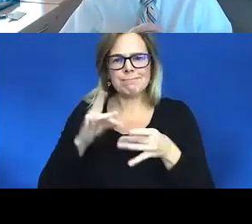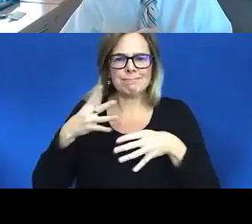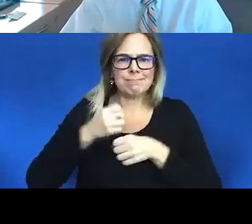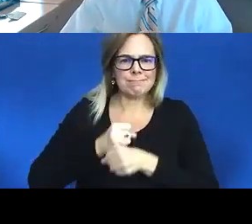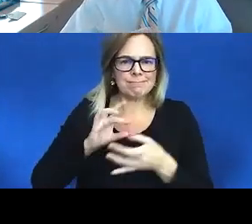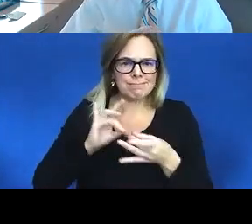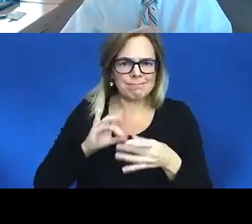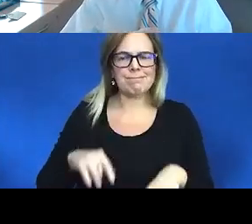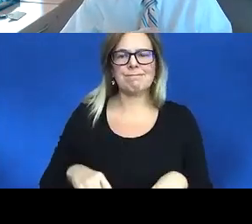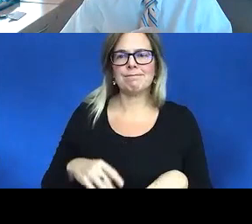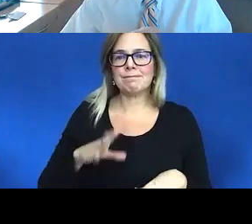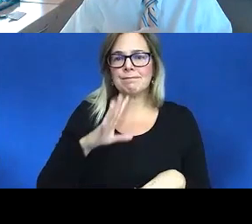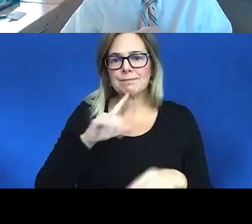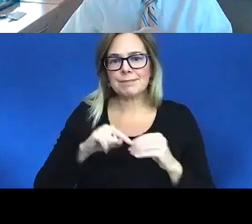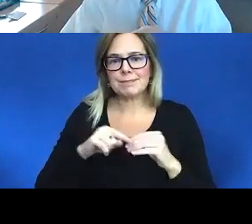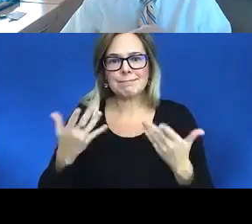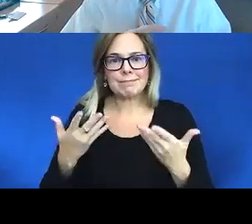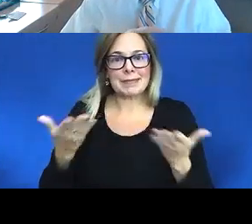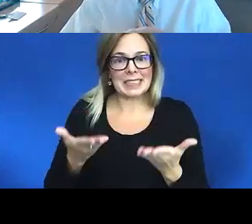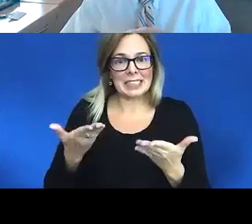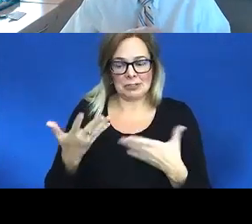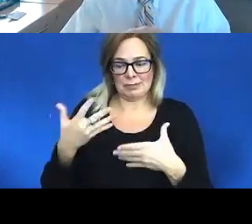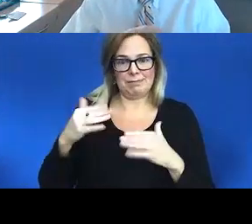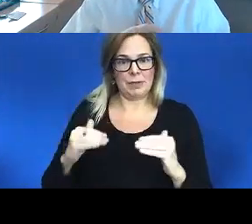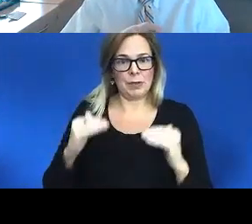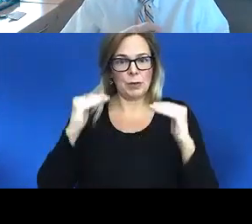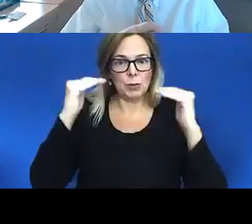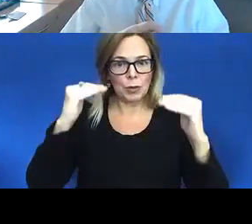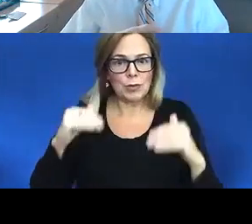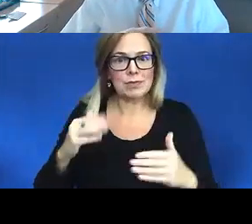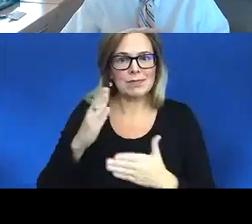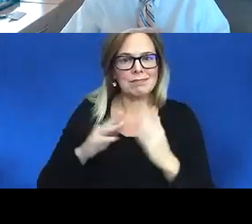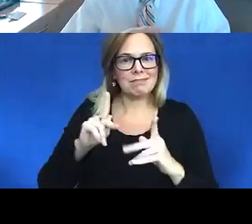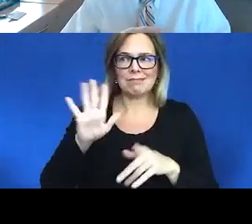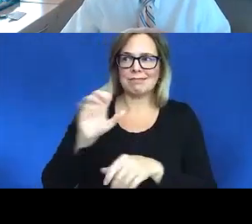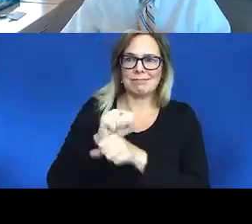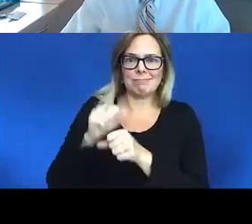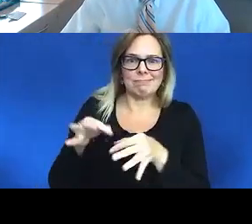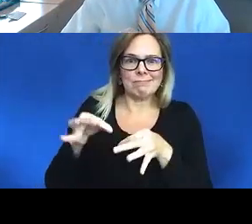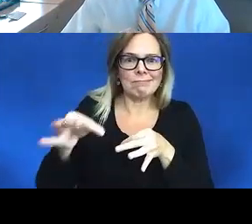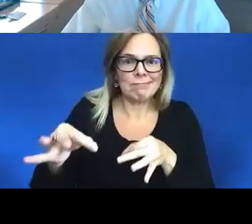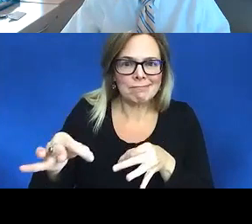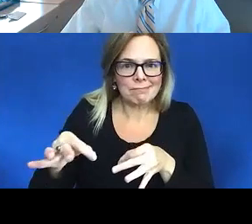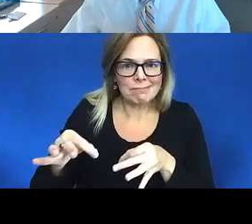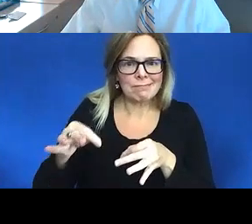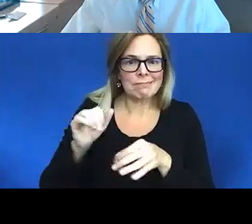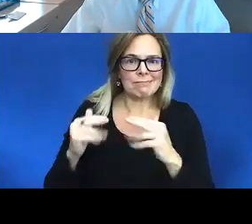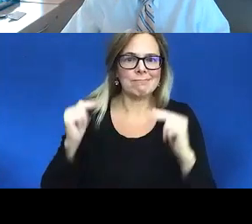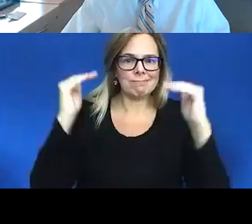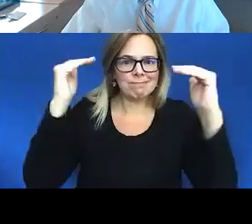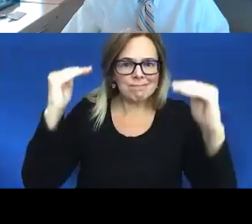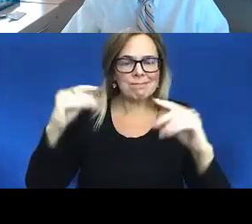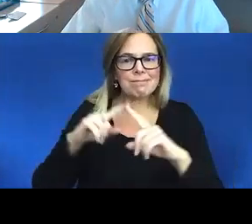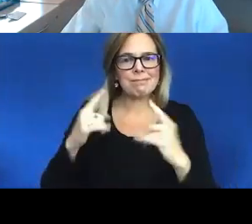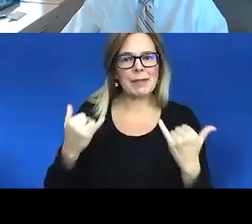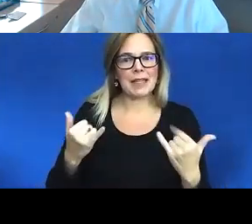within existing career ladders that were deferred due to the pandemic, we're now fast-tracking and have submitted